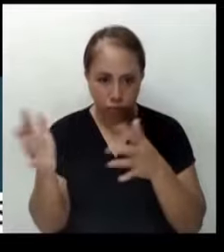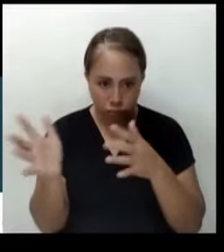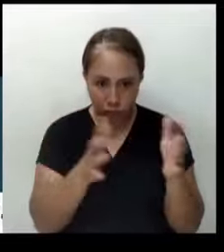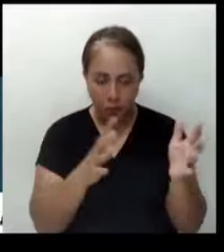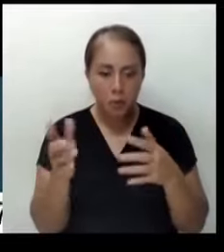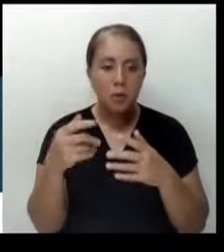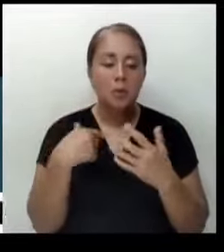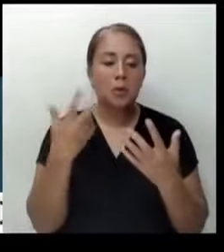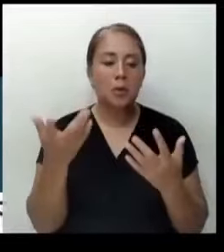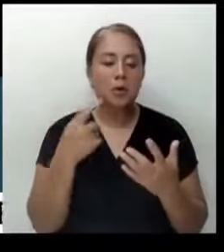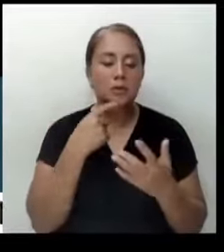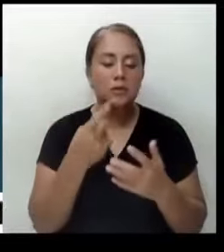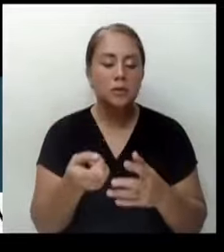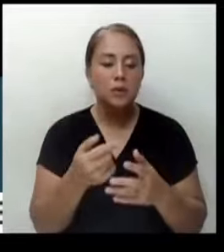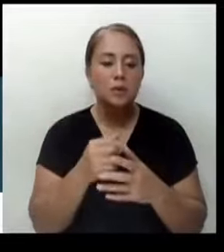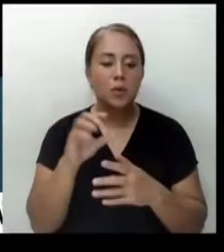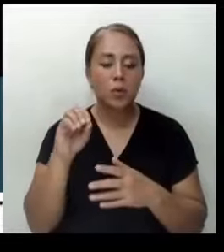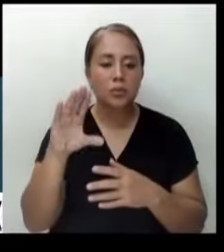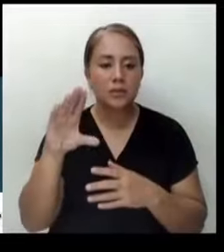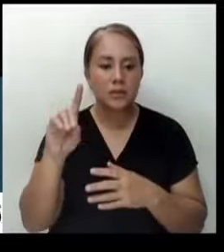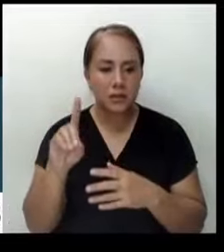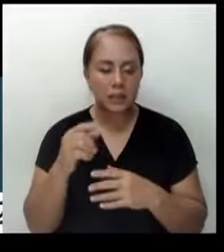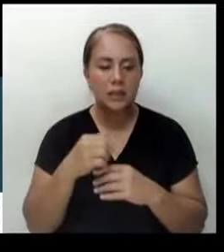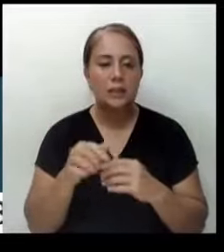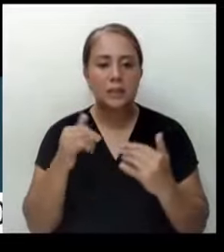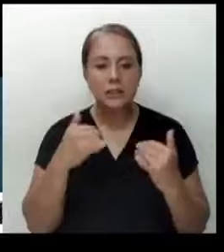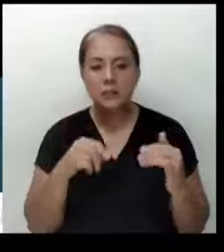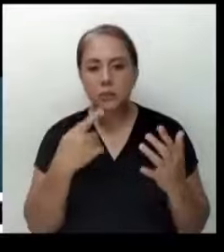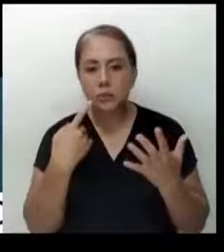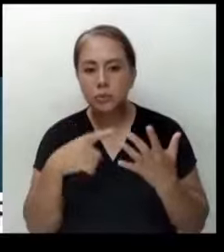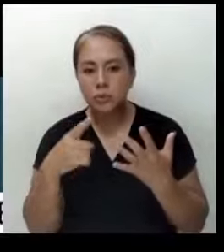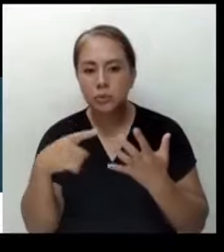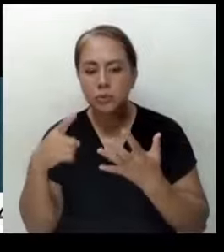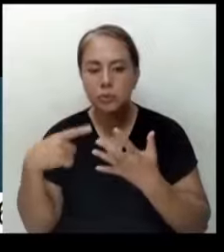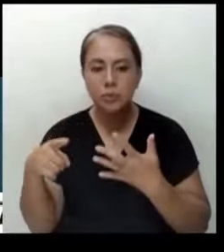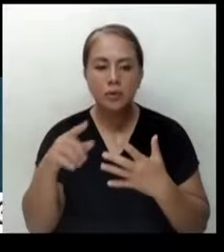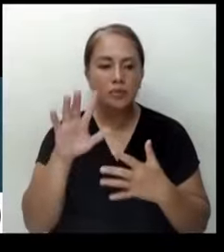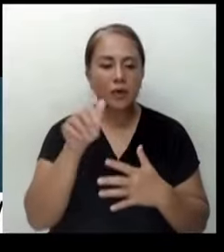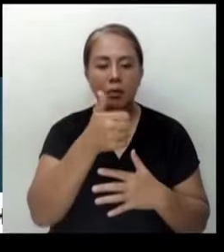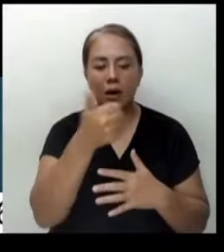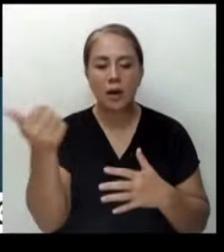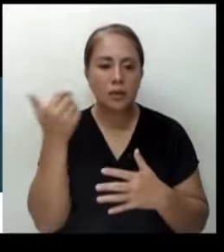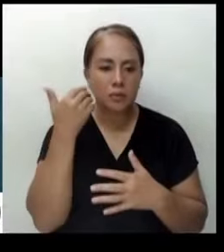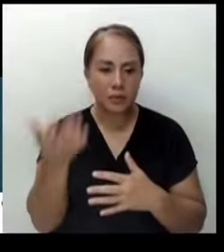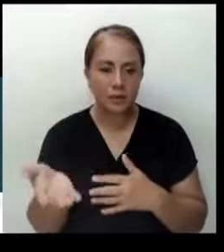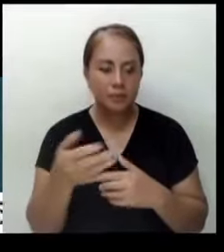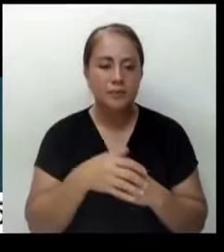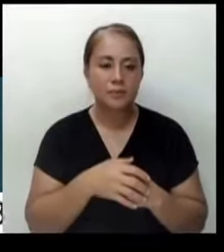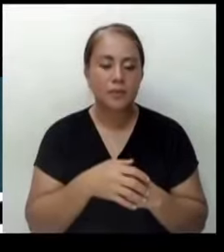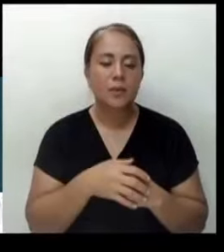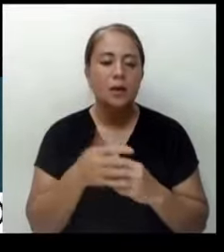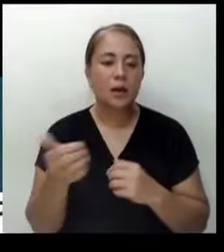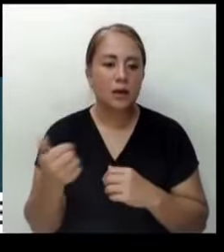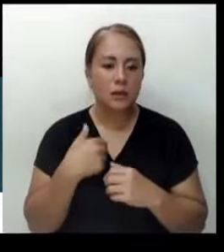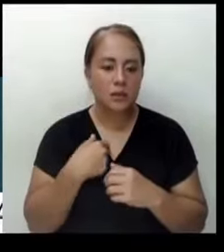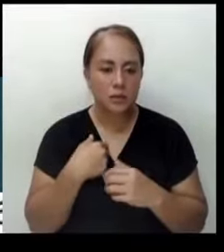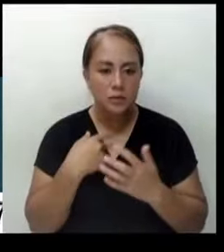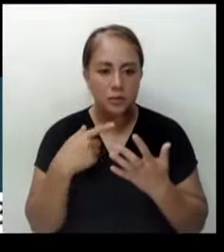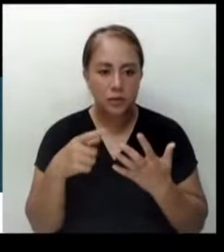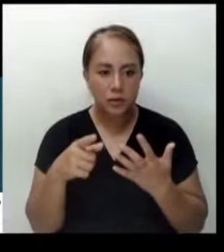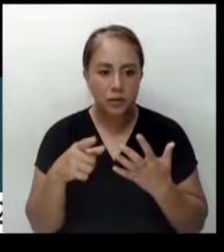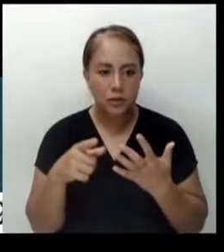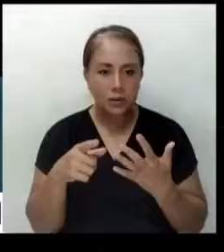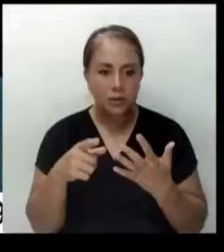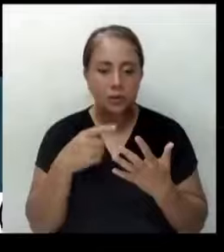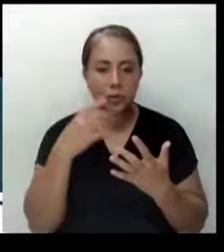Civil Defense, or OCD, is still validating reports of 5 other fatalities. Meanwhile, there were no missing people reported due